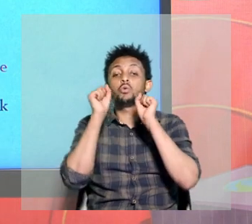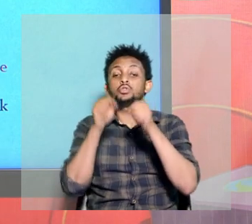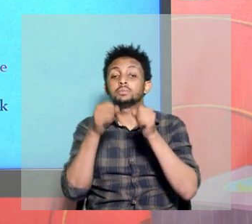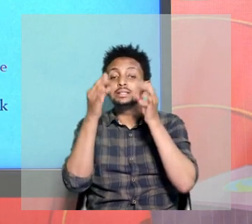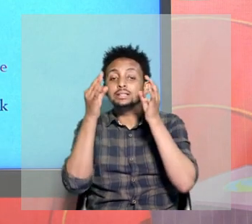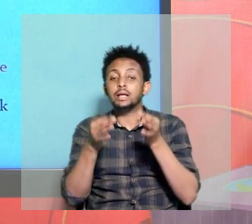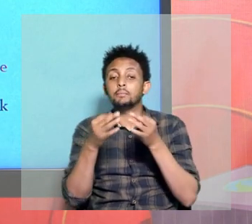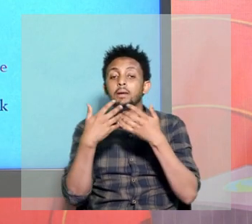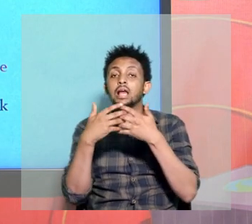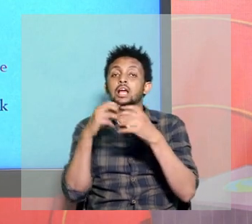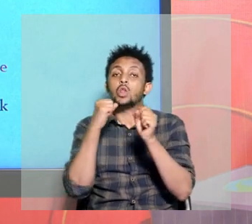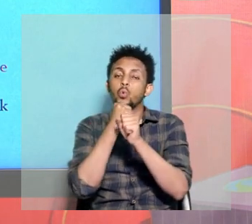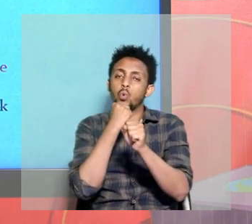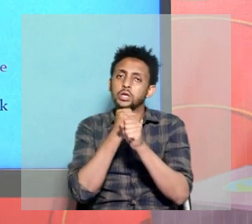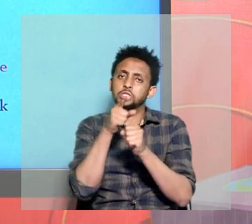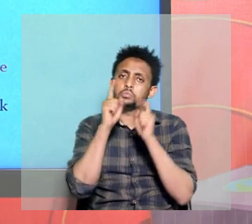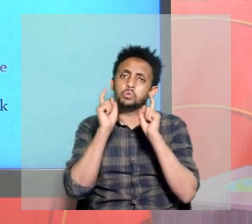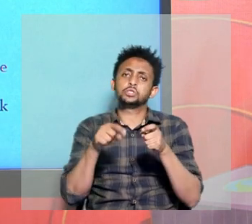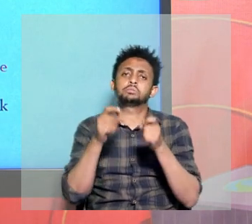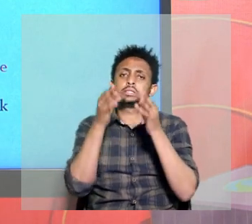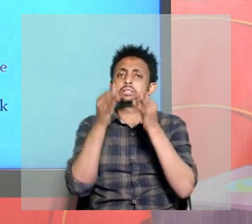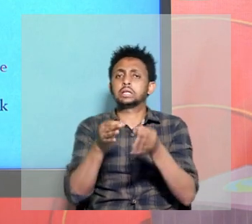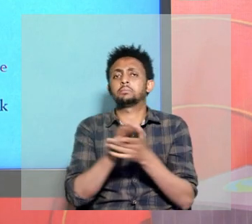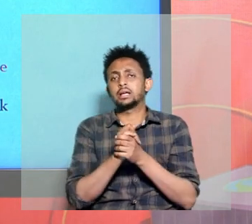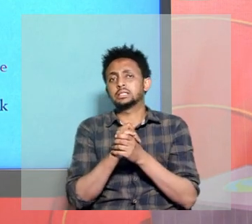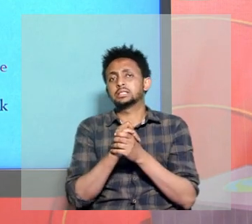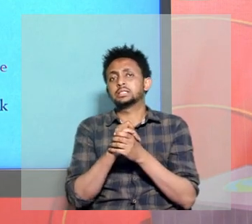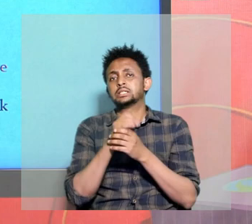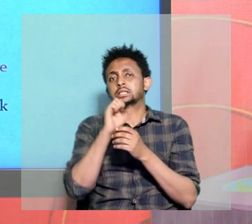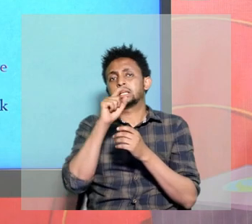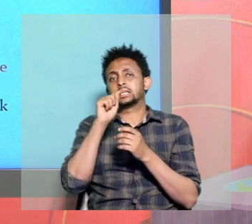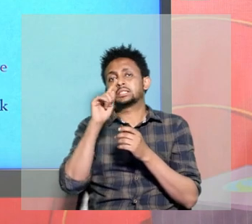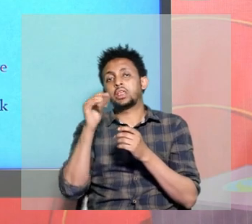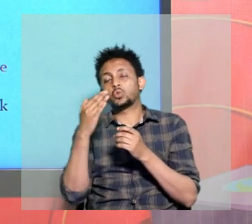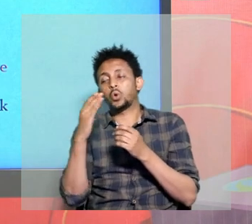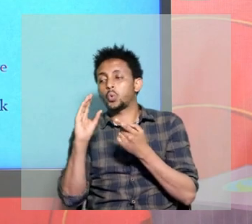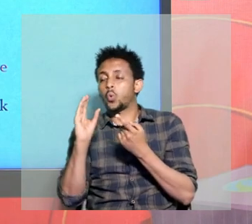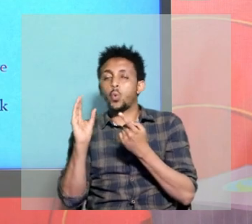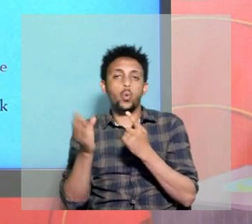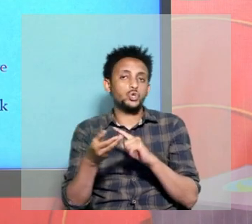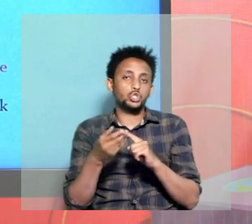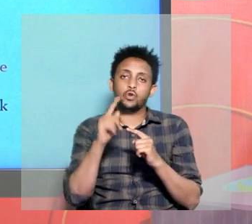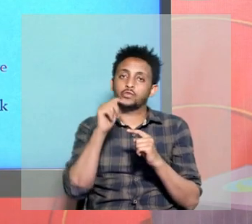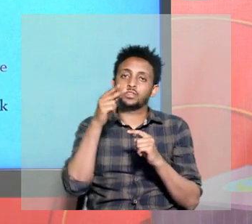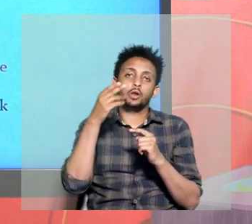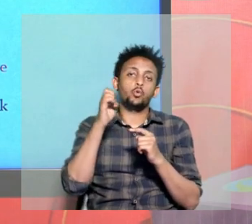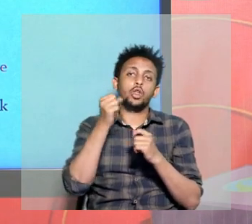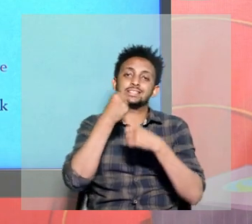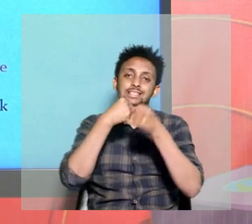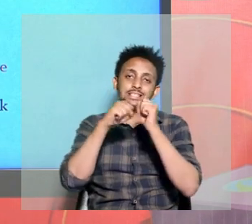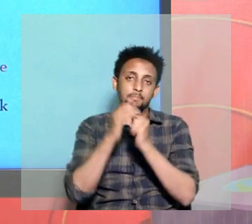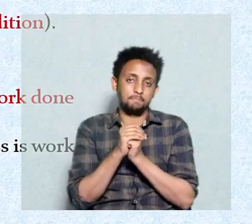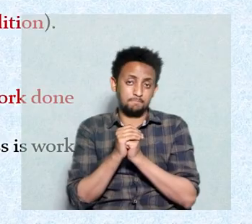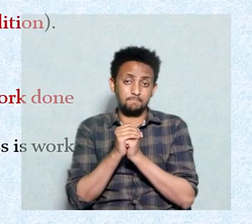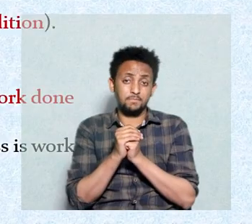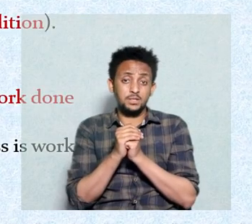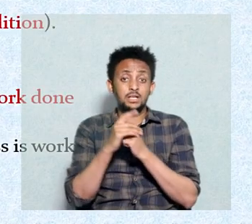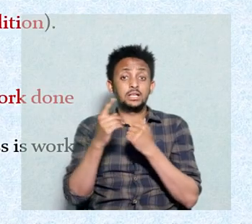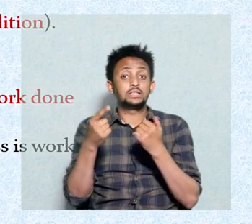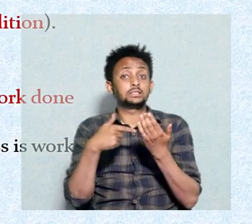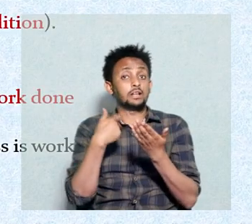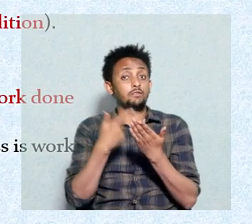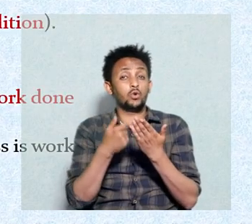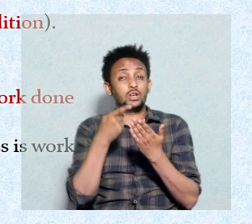to determine the mechanical work, it's possible to determine the state or condition of a thermodynamic system.